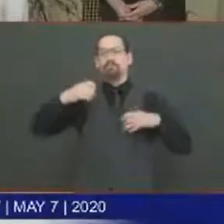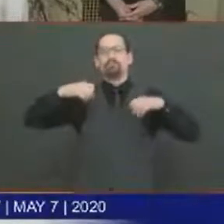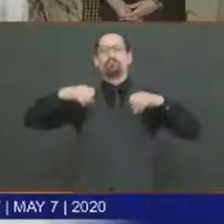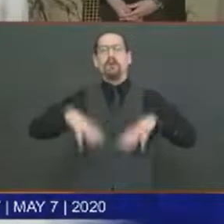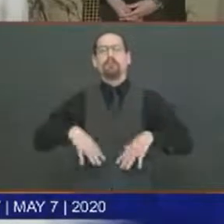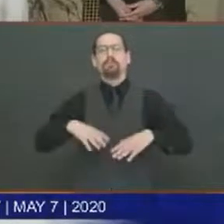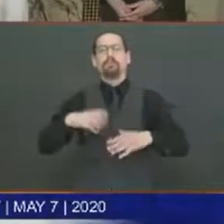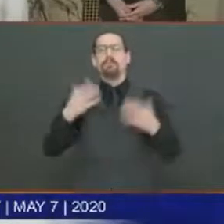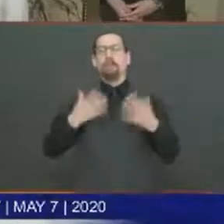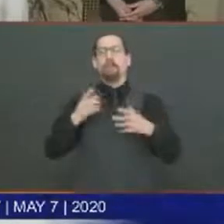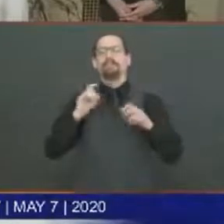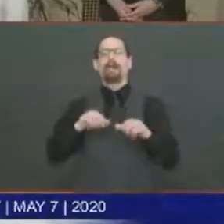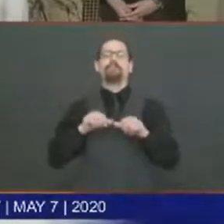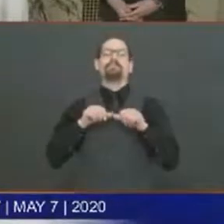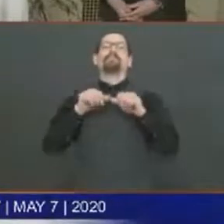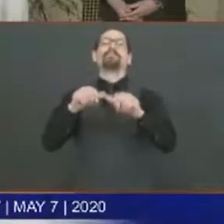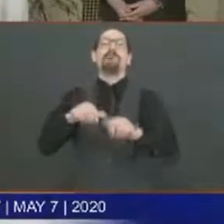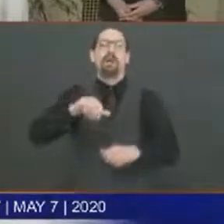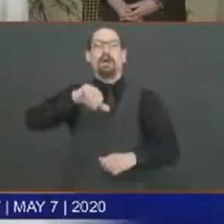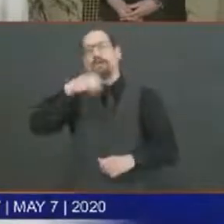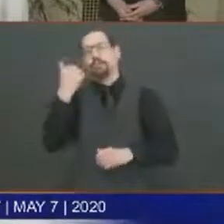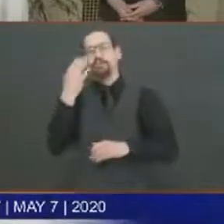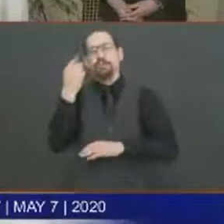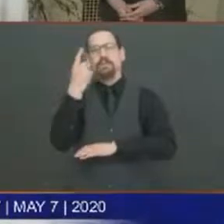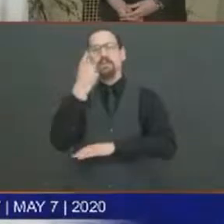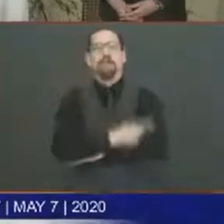days of a great experience.